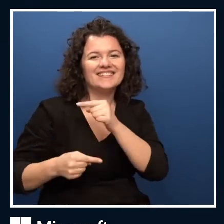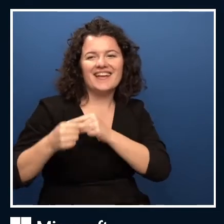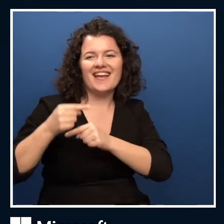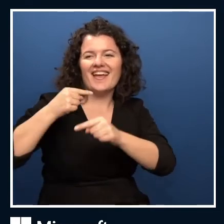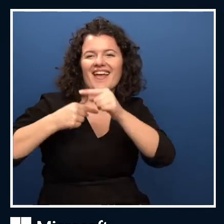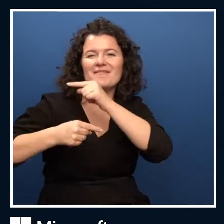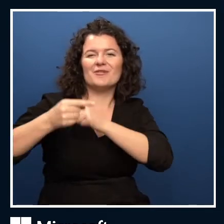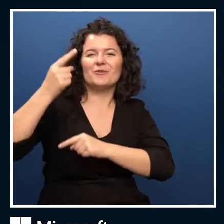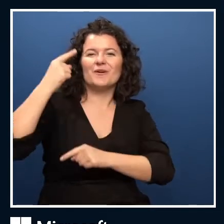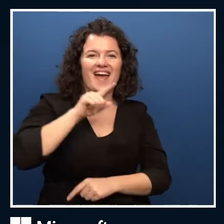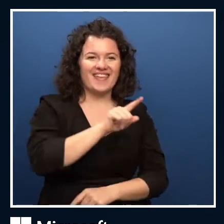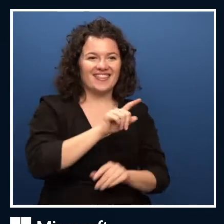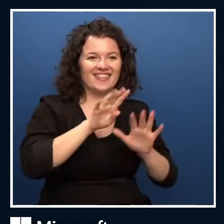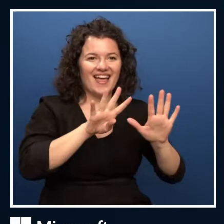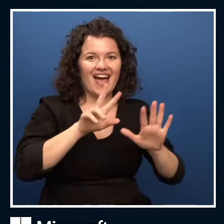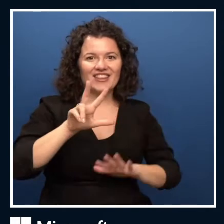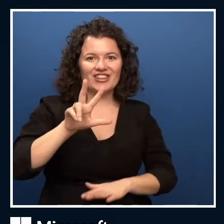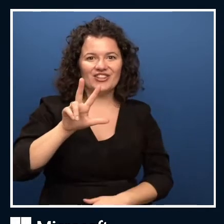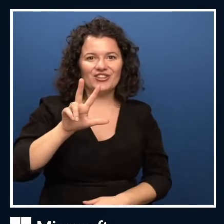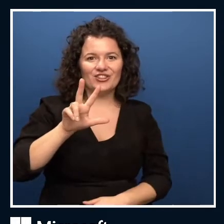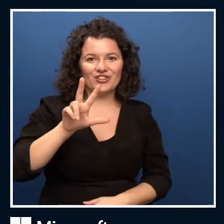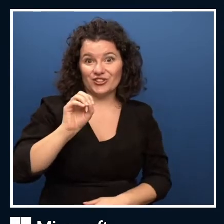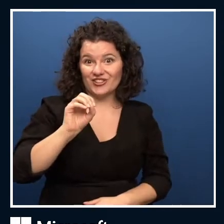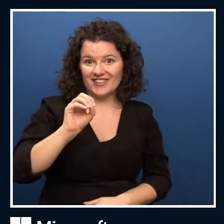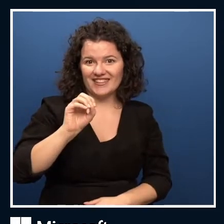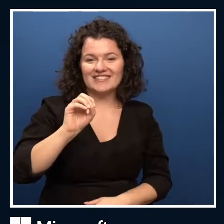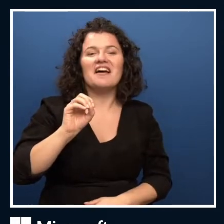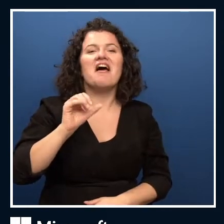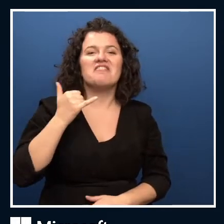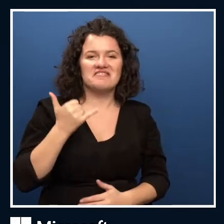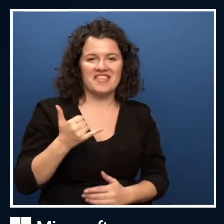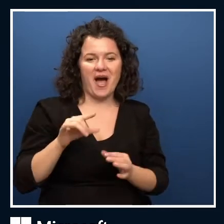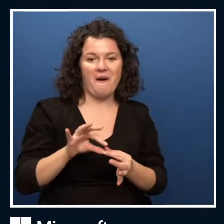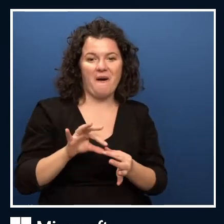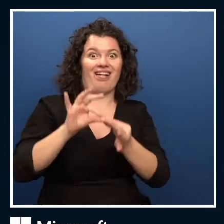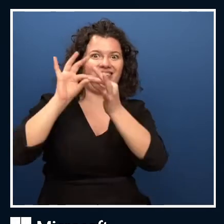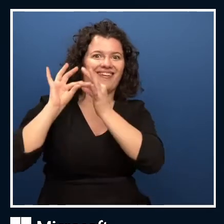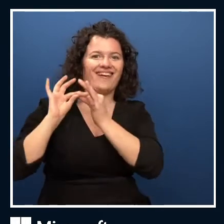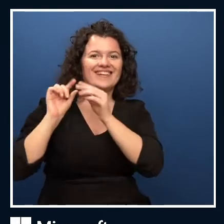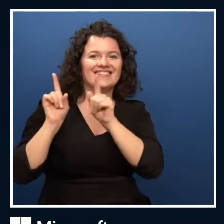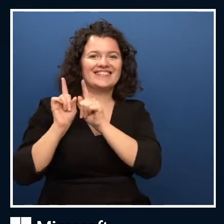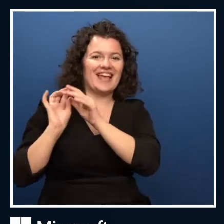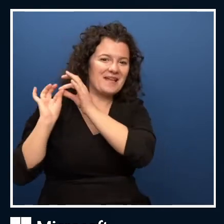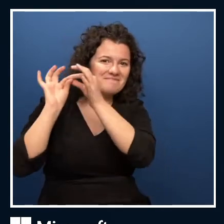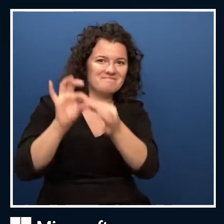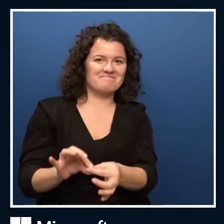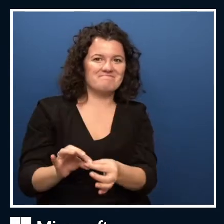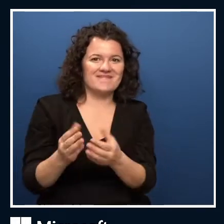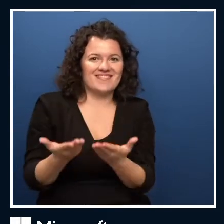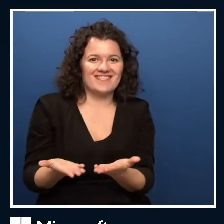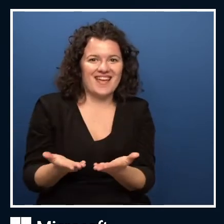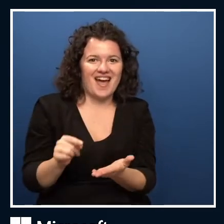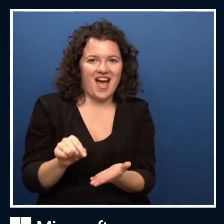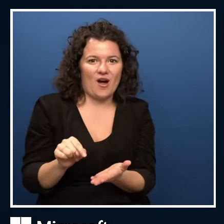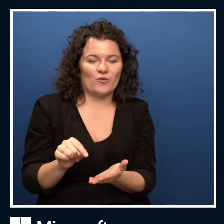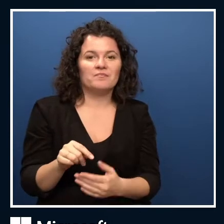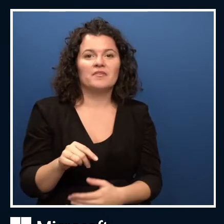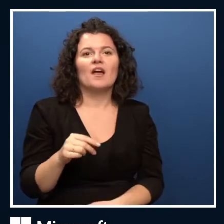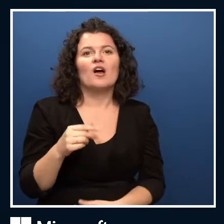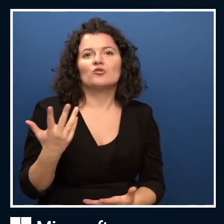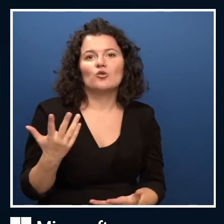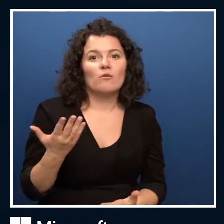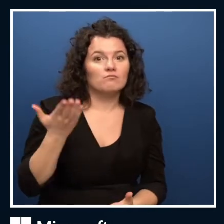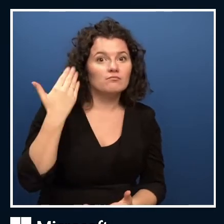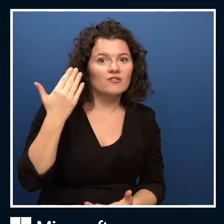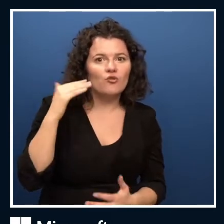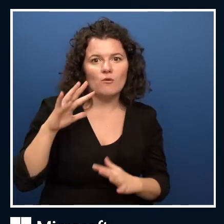century, there was a lot of ideas how should act our machines to provide us with